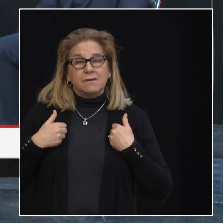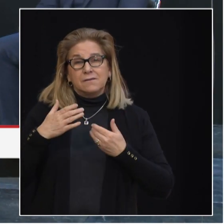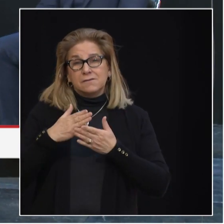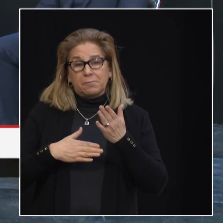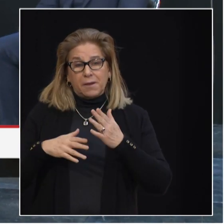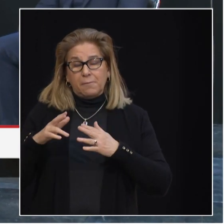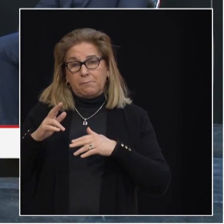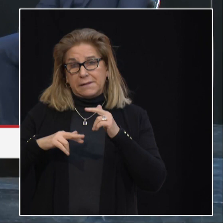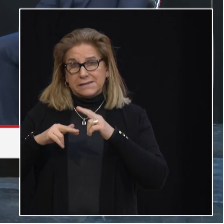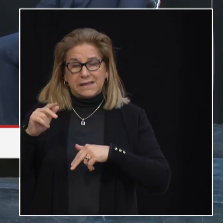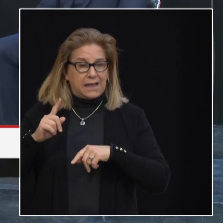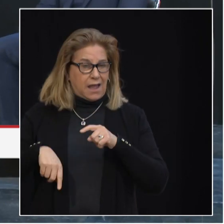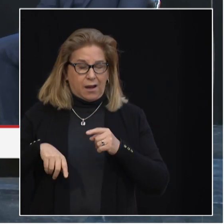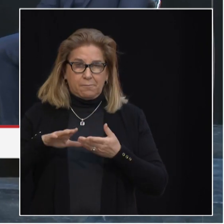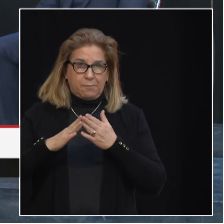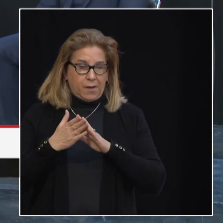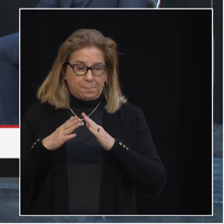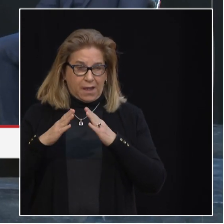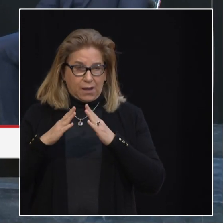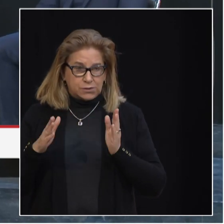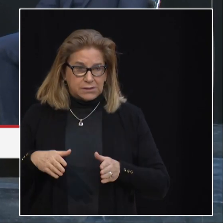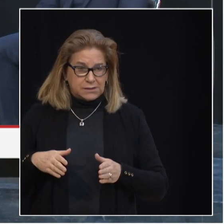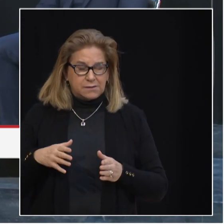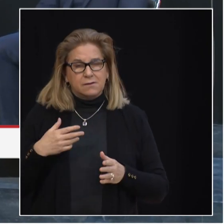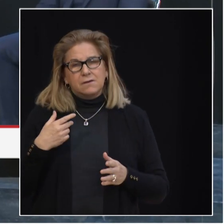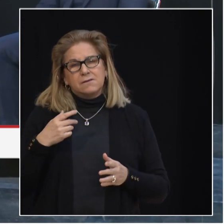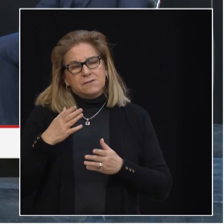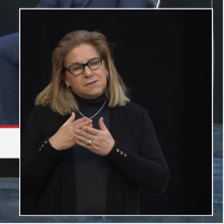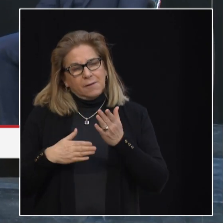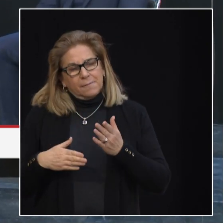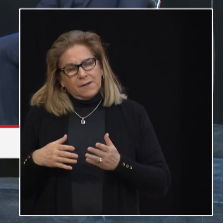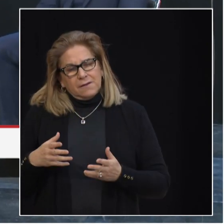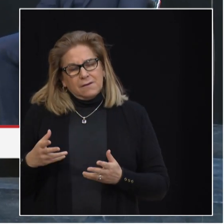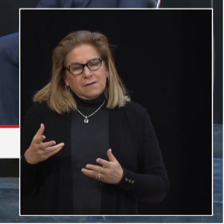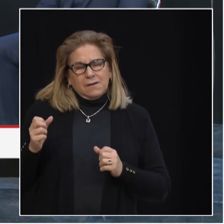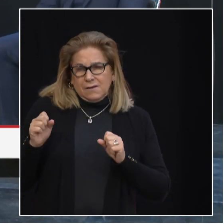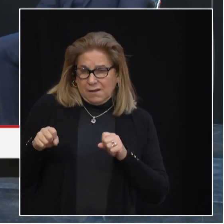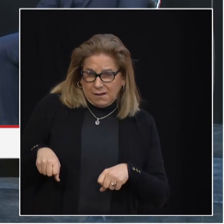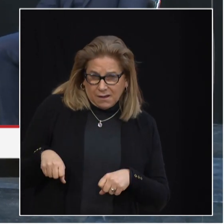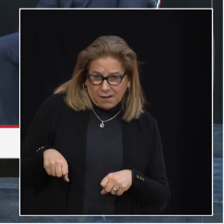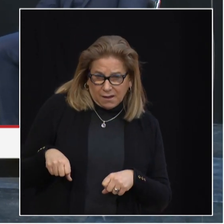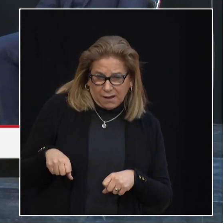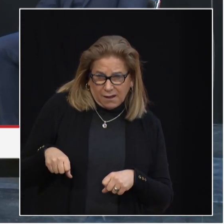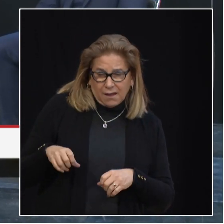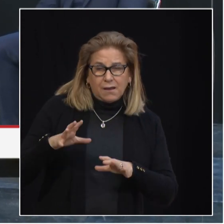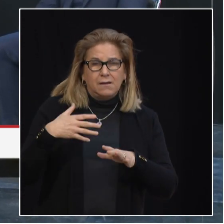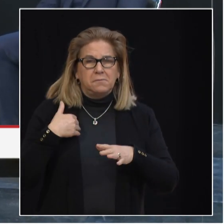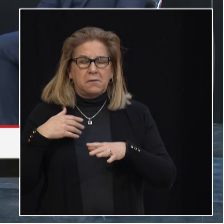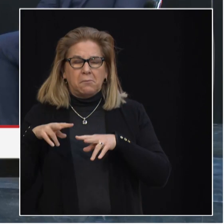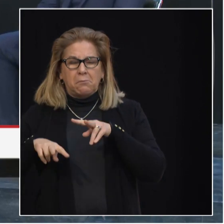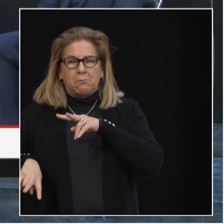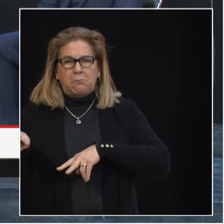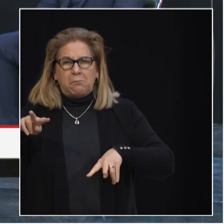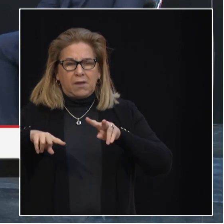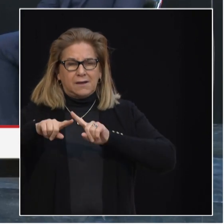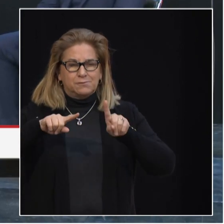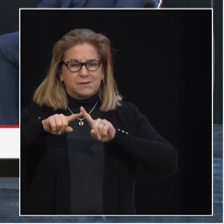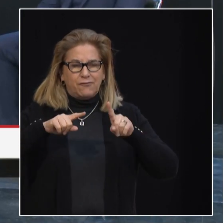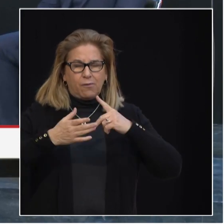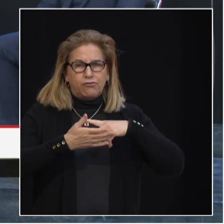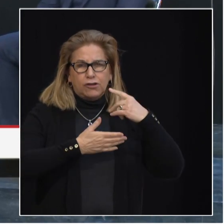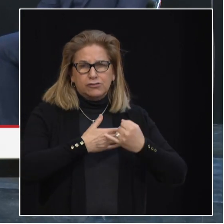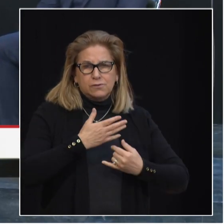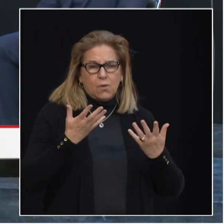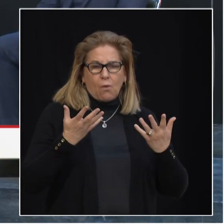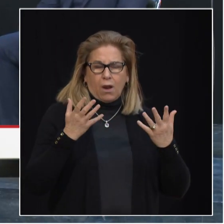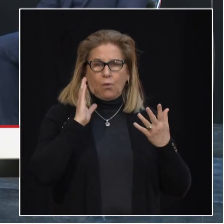doing at a high level, but also zoom in and see how these projects are actually working. Where are these projects actually happening, and why are those